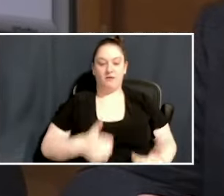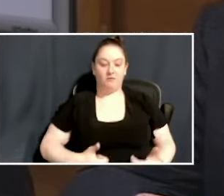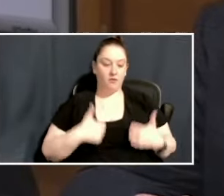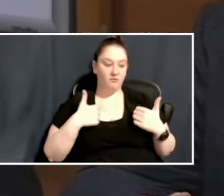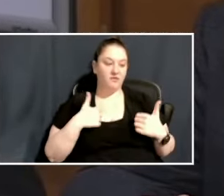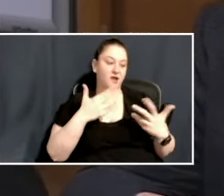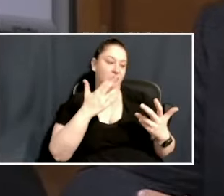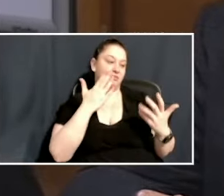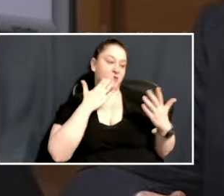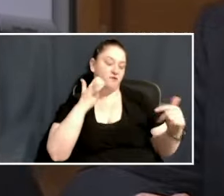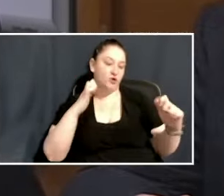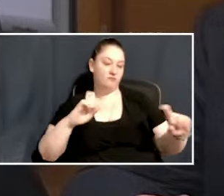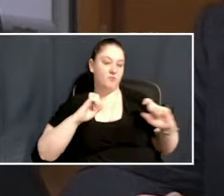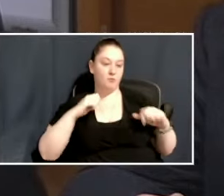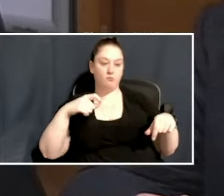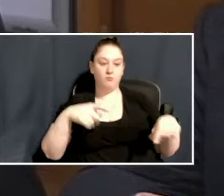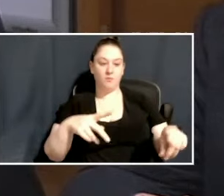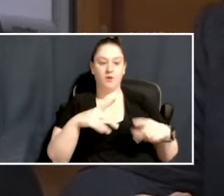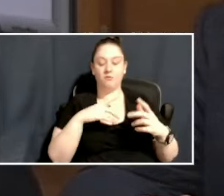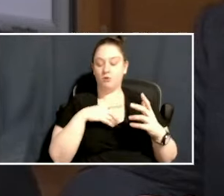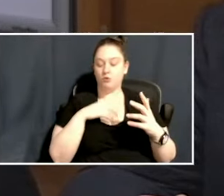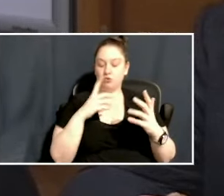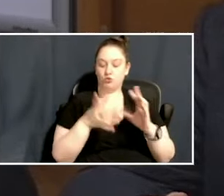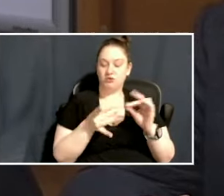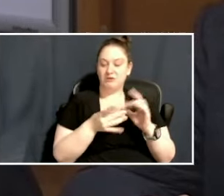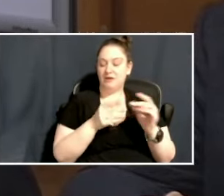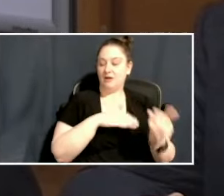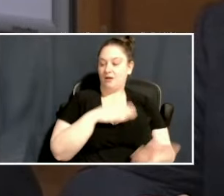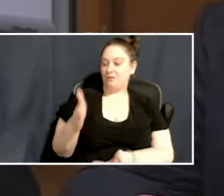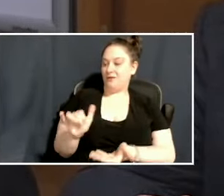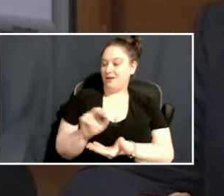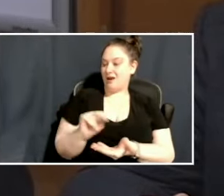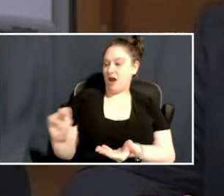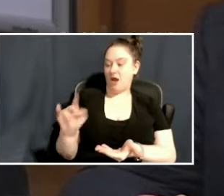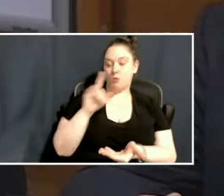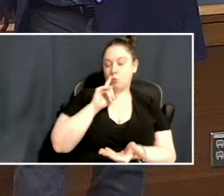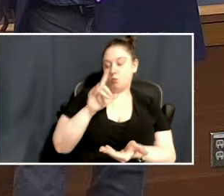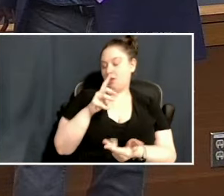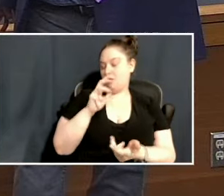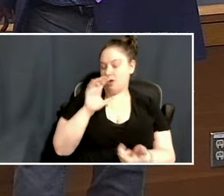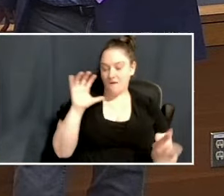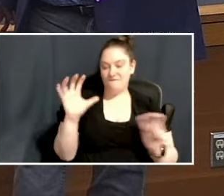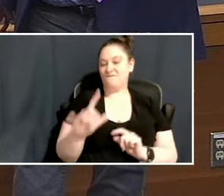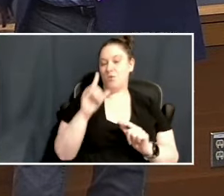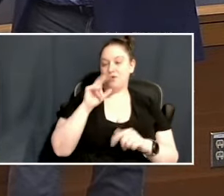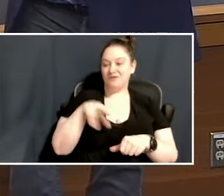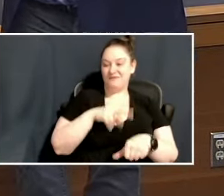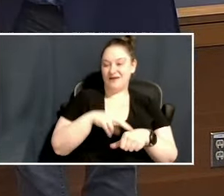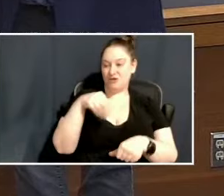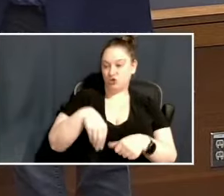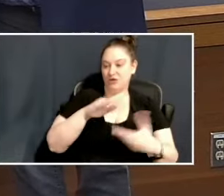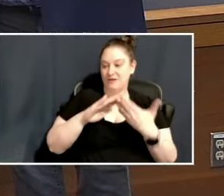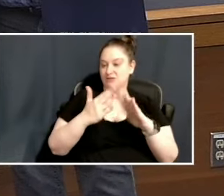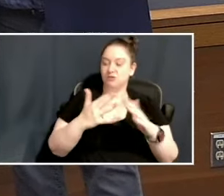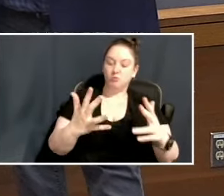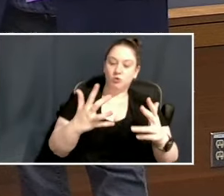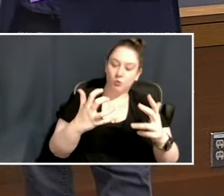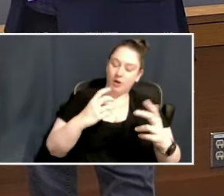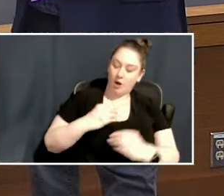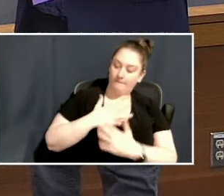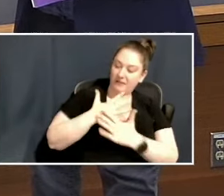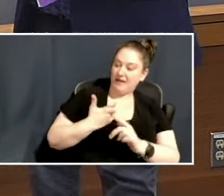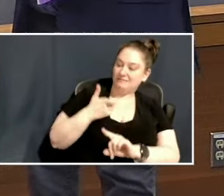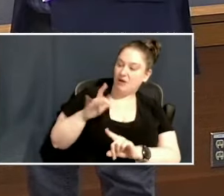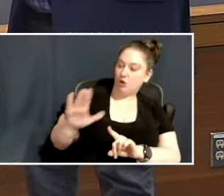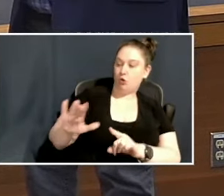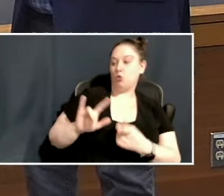to give Anne, she is a tremendous force of nature in this community, and we are blessed by you and your leadership